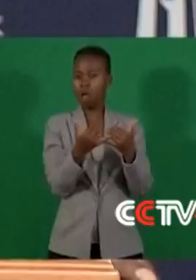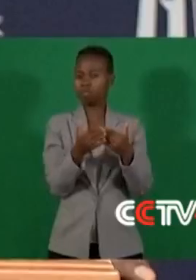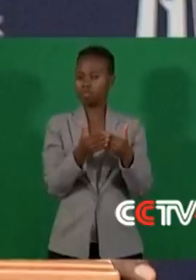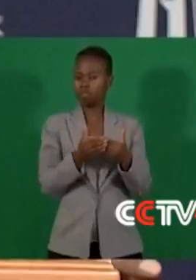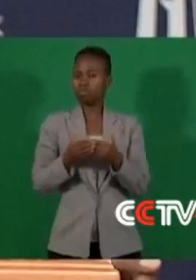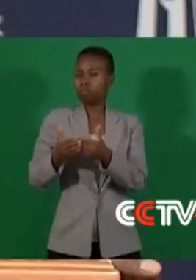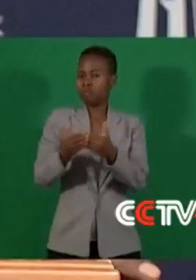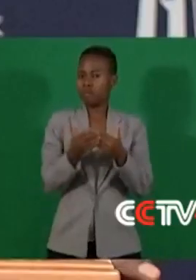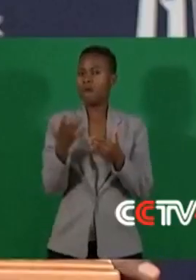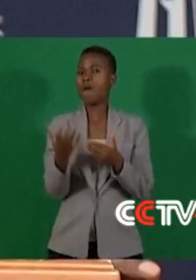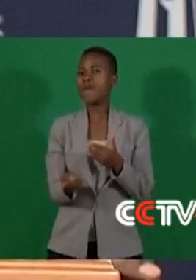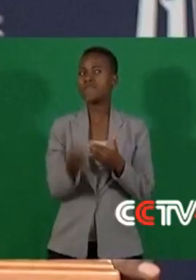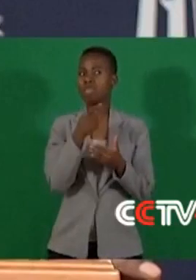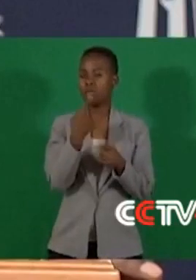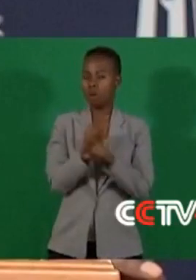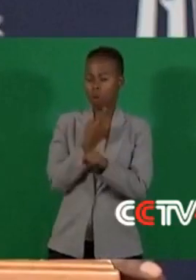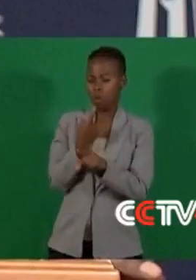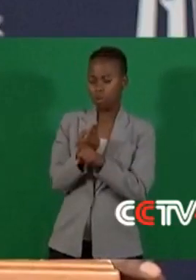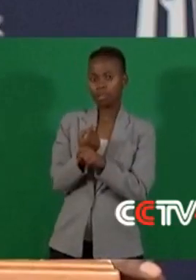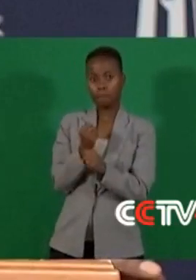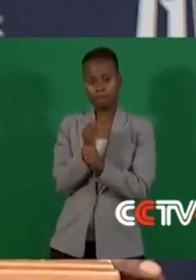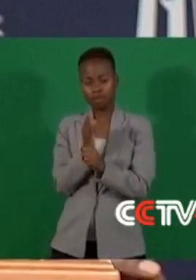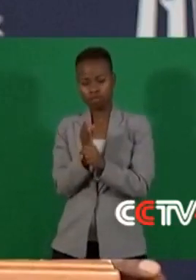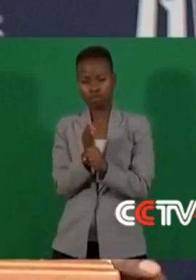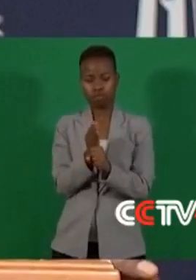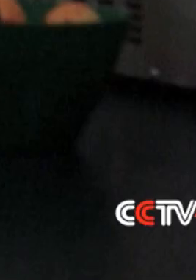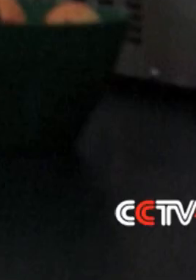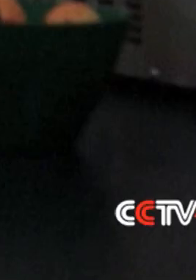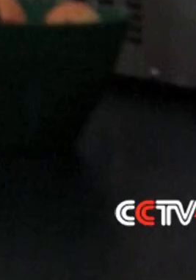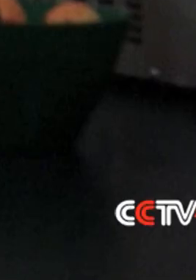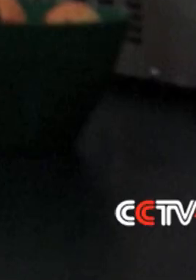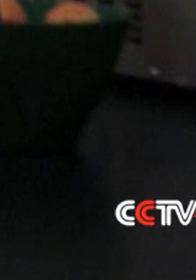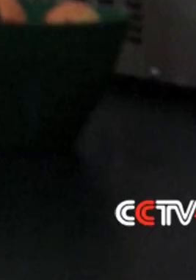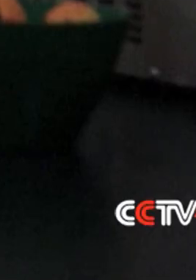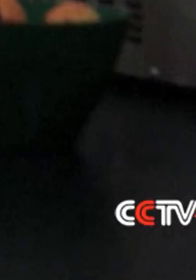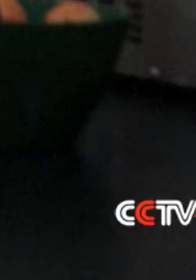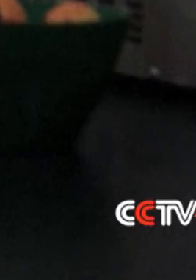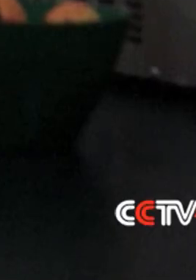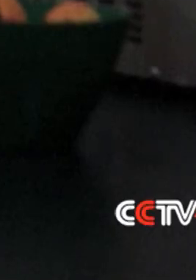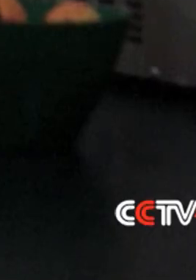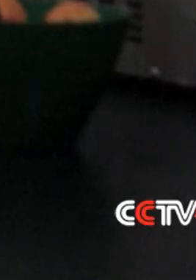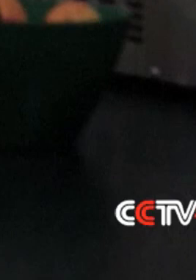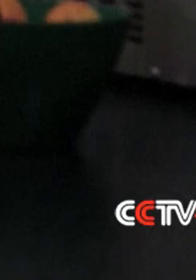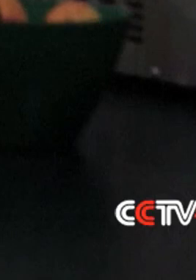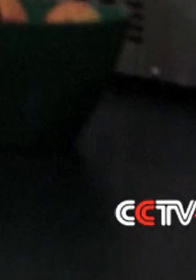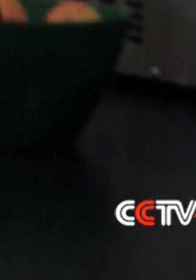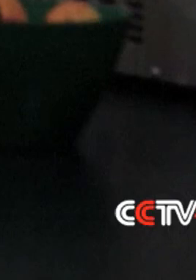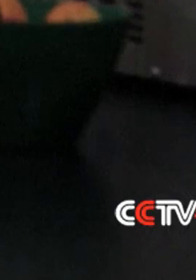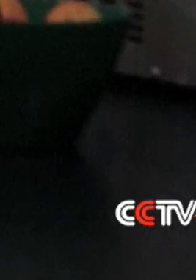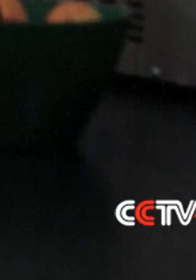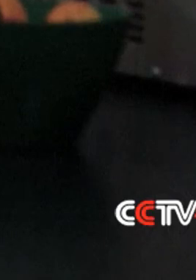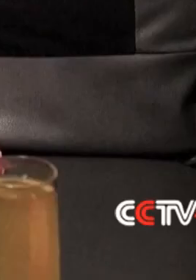amid upward inflation. The repo rate has climbed a further 3.5% and is costing Pillay at